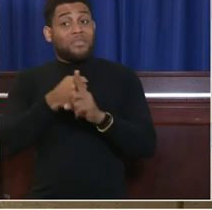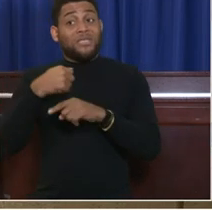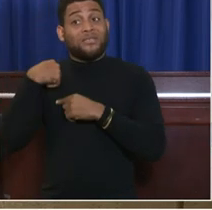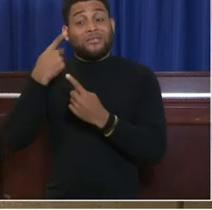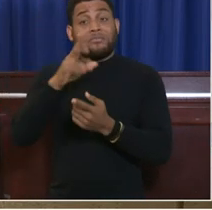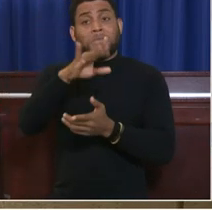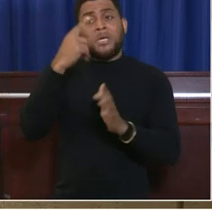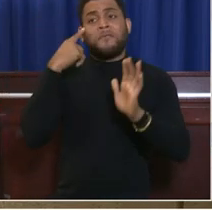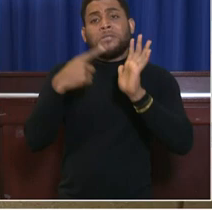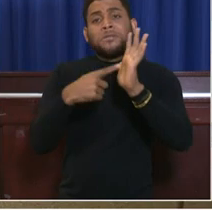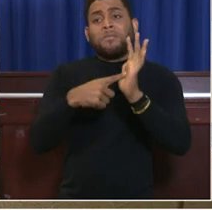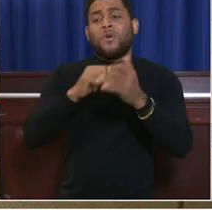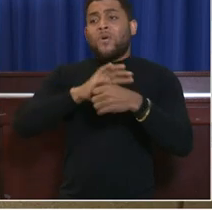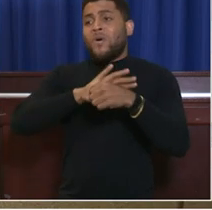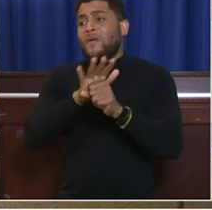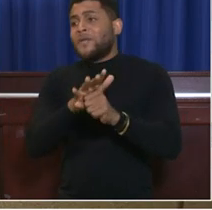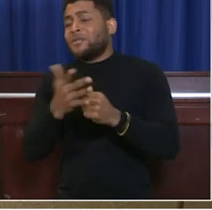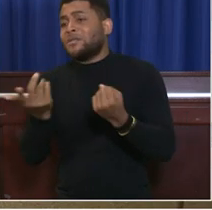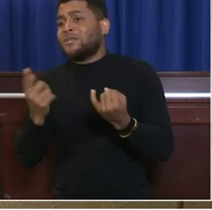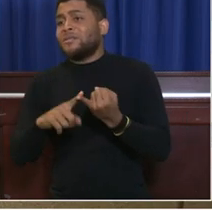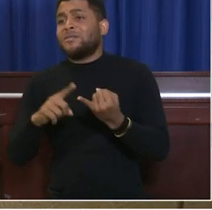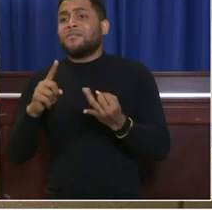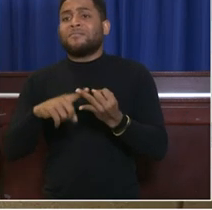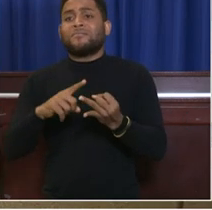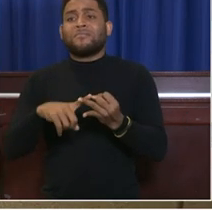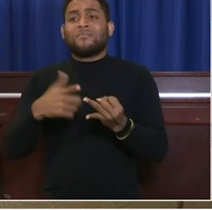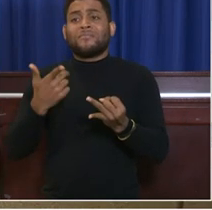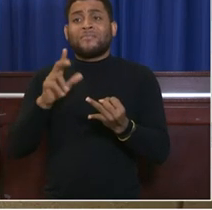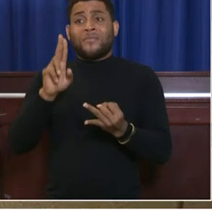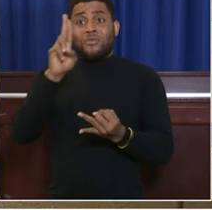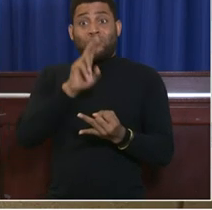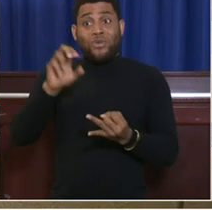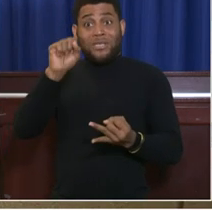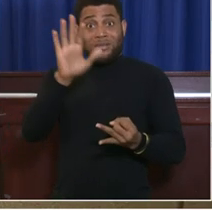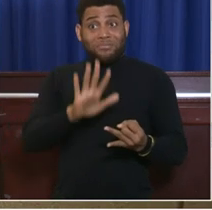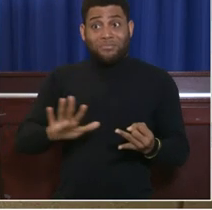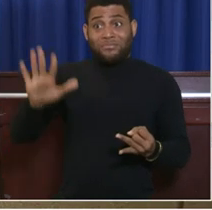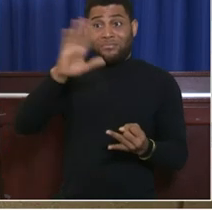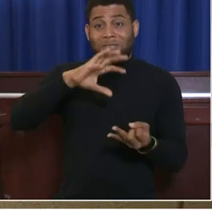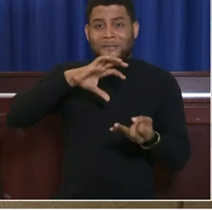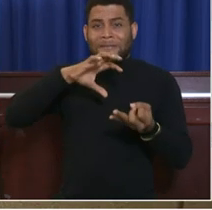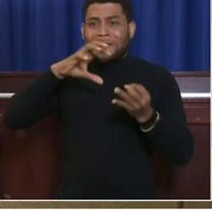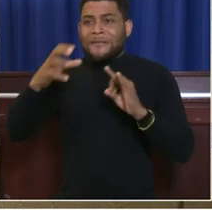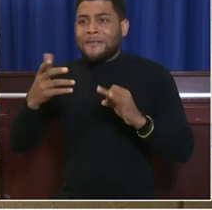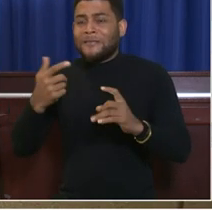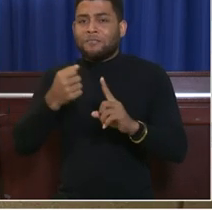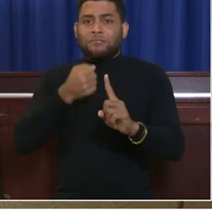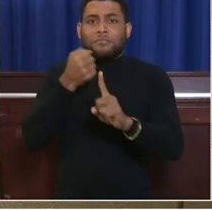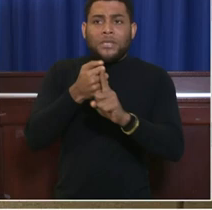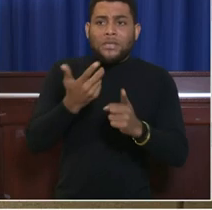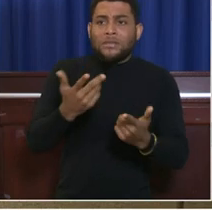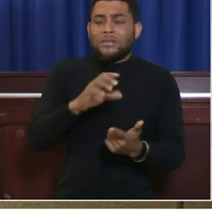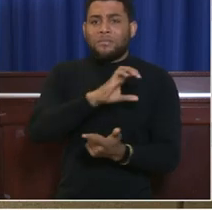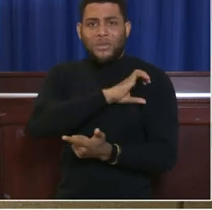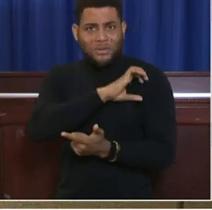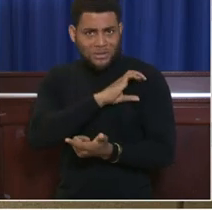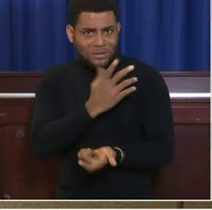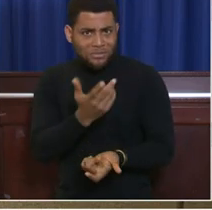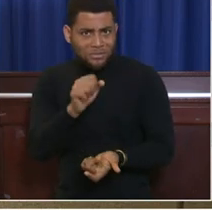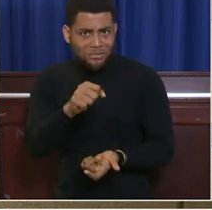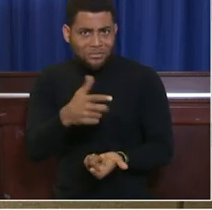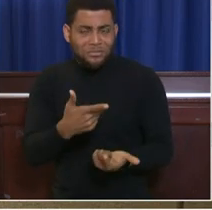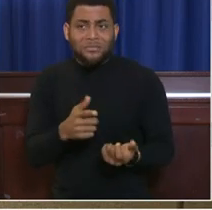with national unrest that has affected policing nationally, and with some